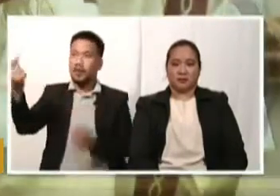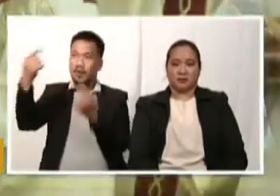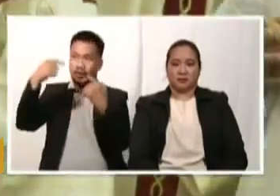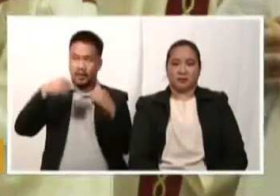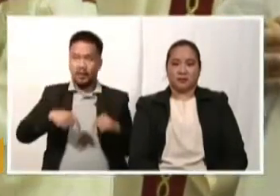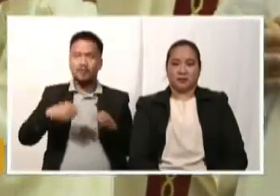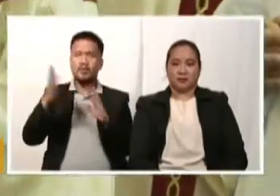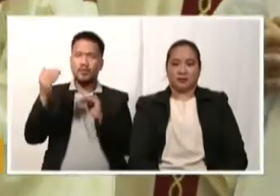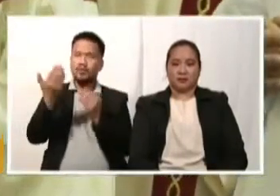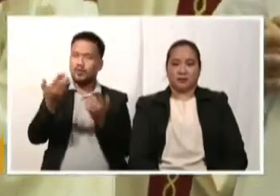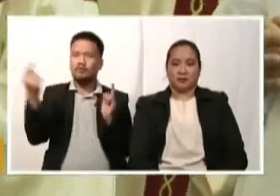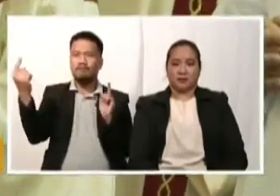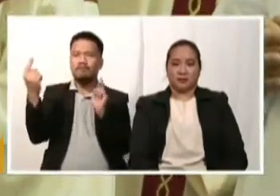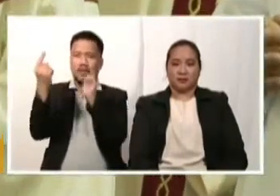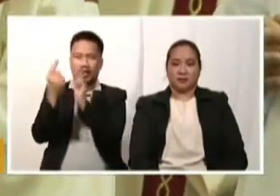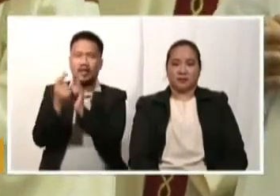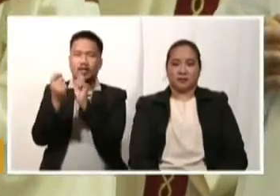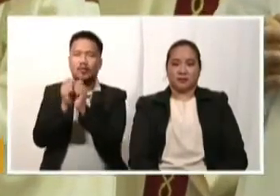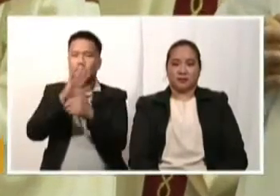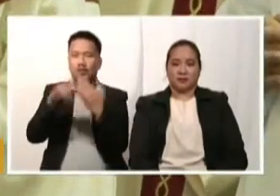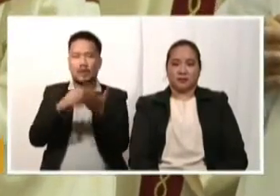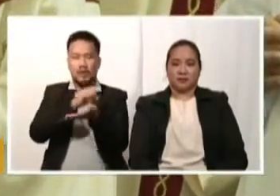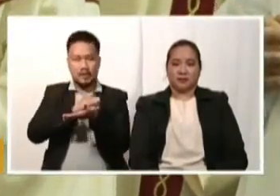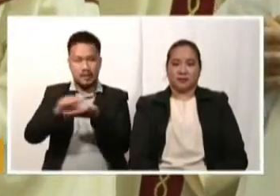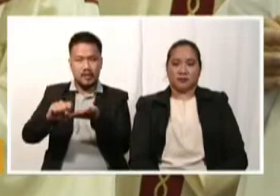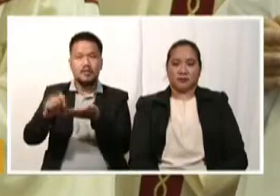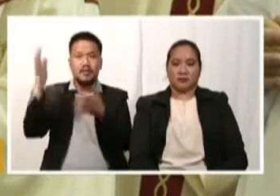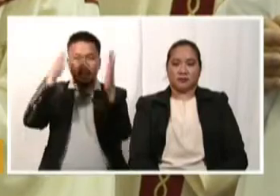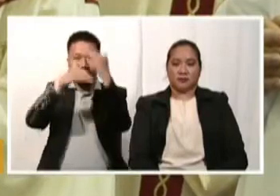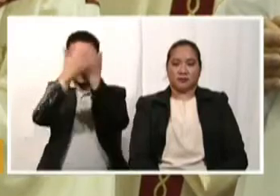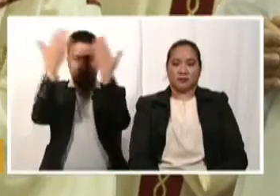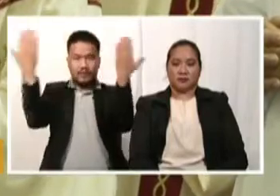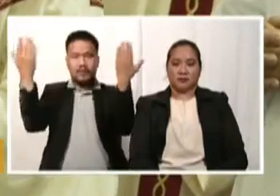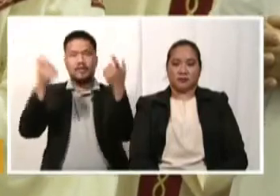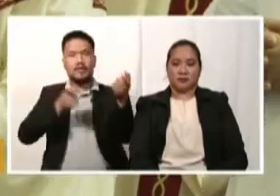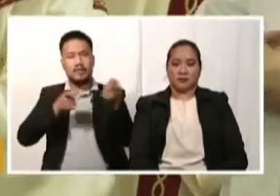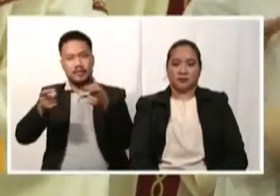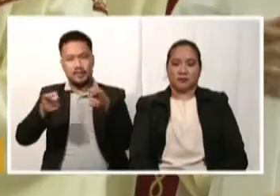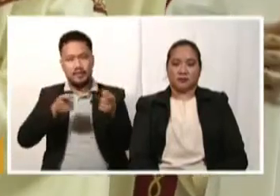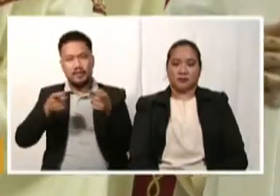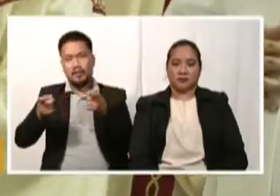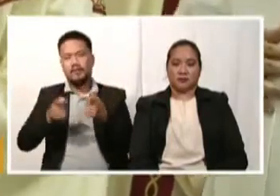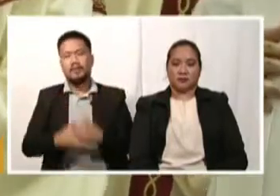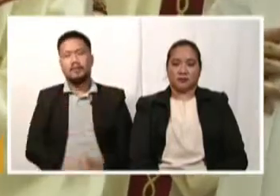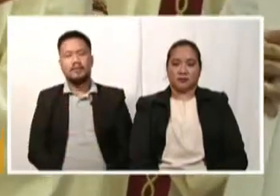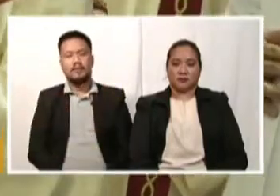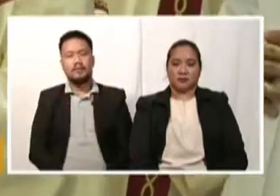out to meet Him with all the saints in the heavenly kingdom.